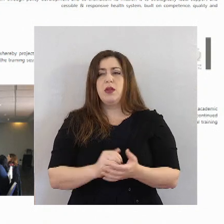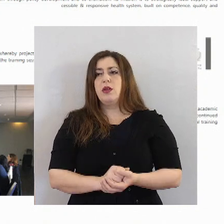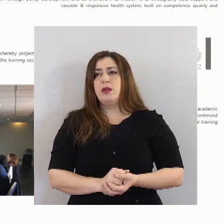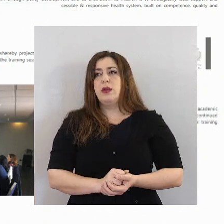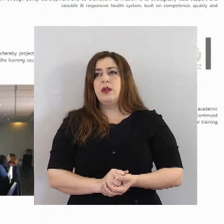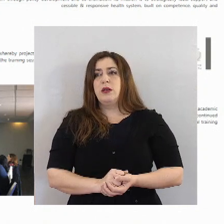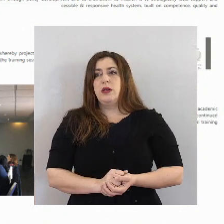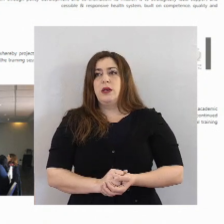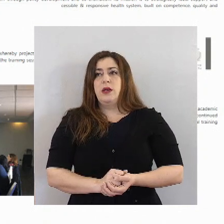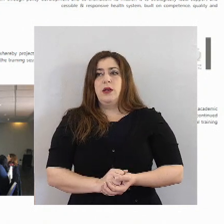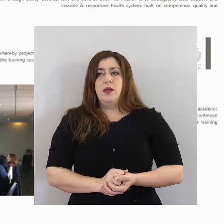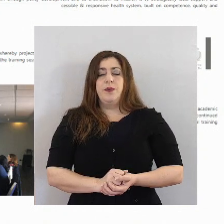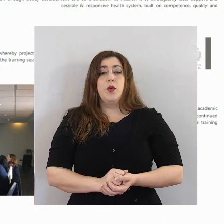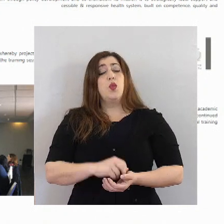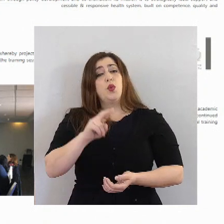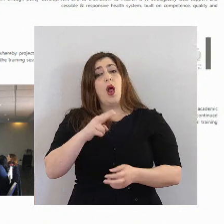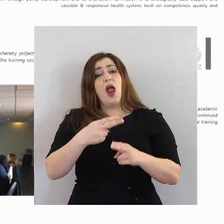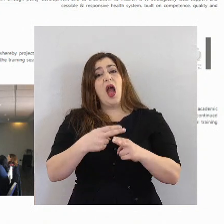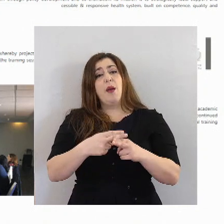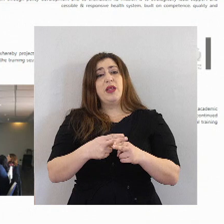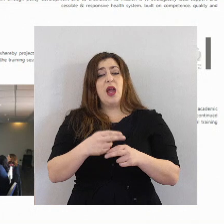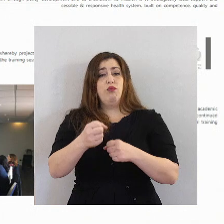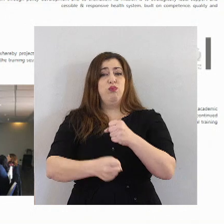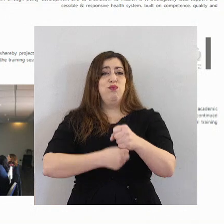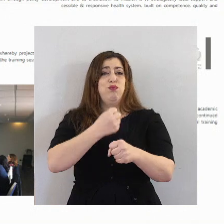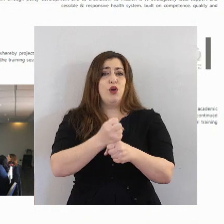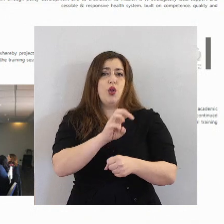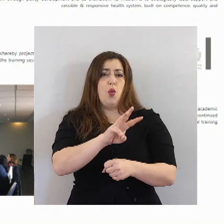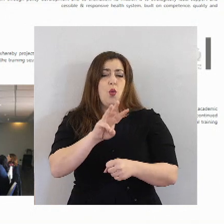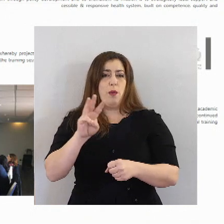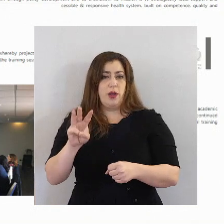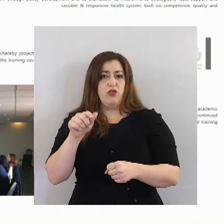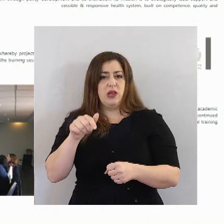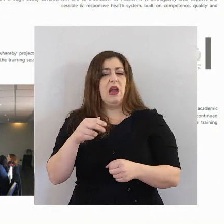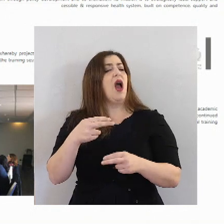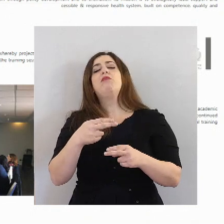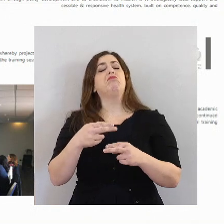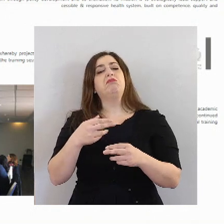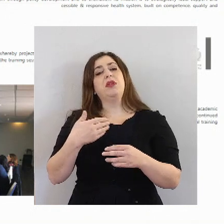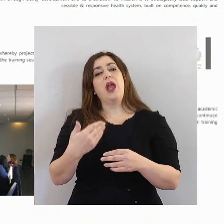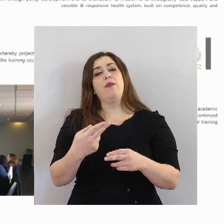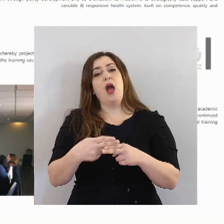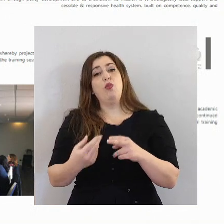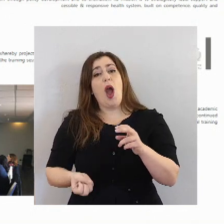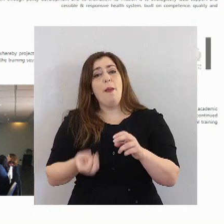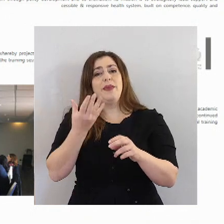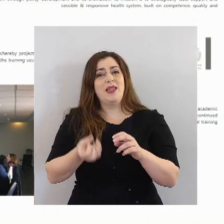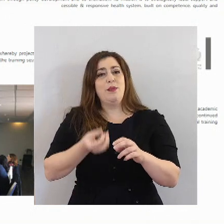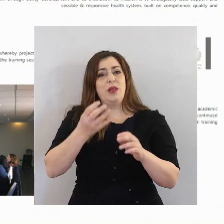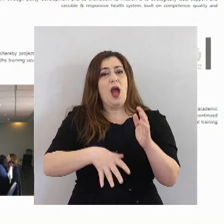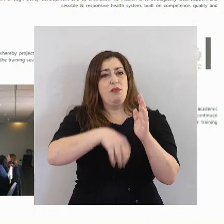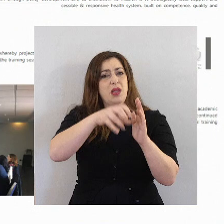also established a project webpage, which was regularly updated to provide updates on